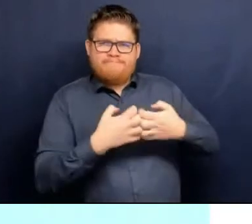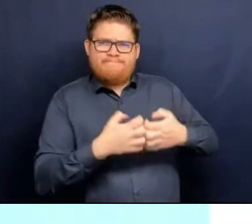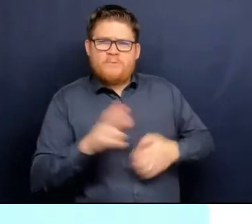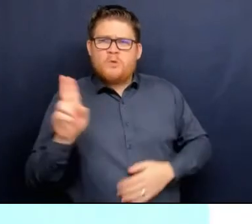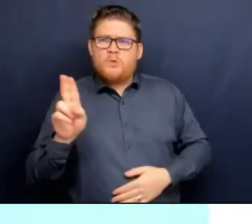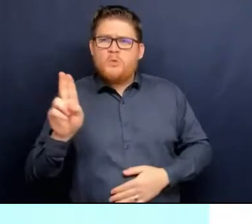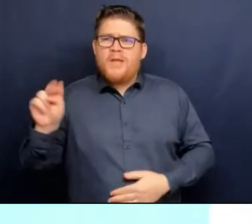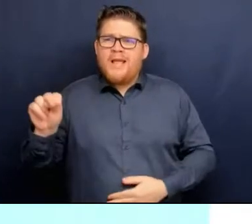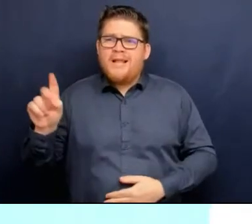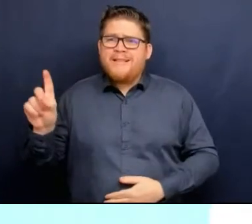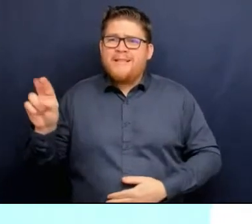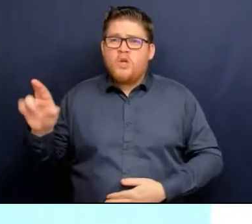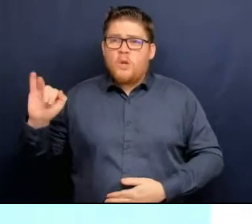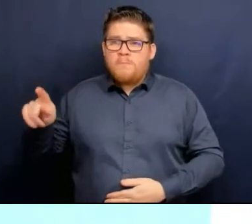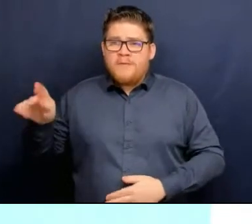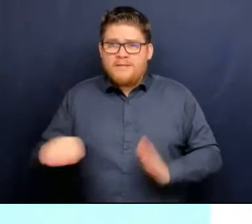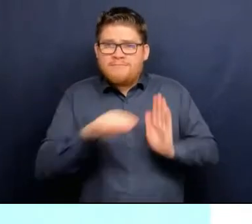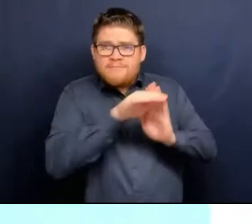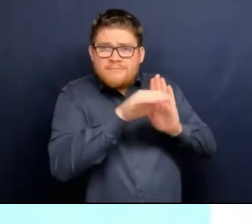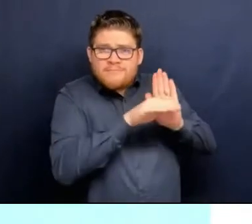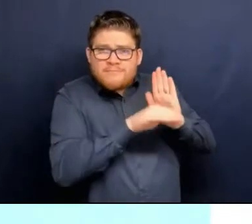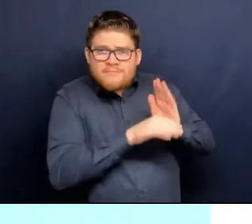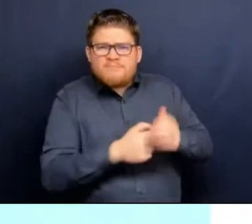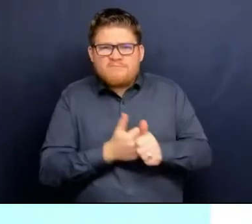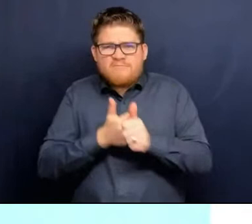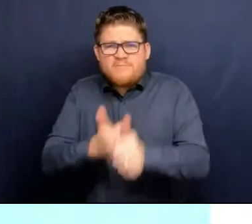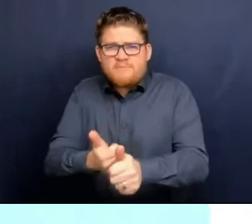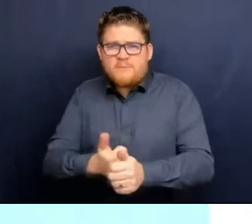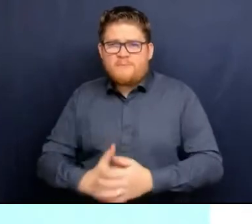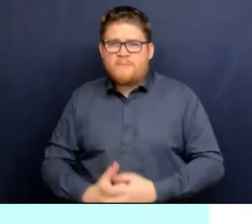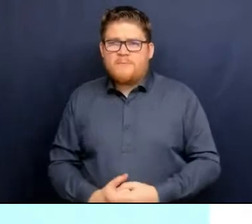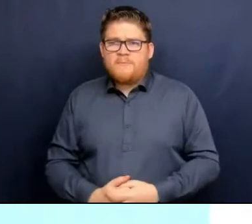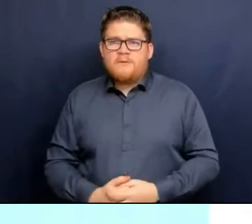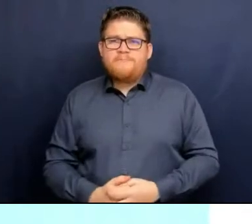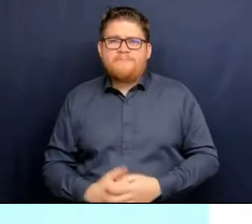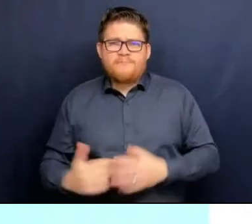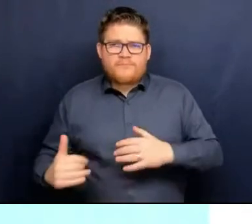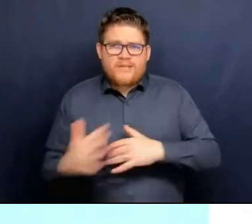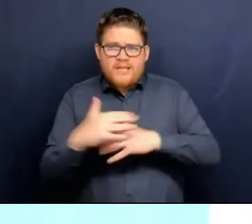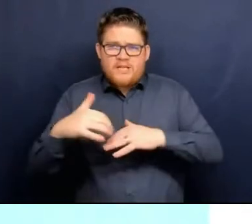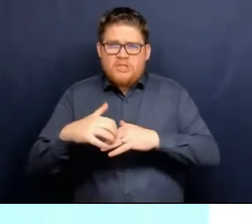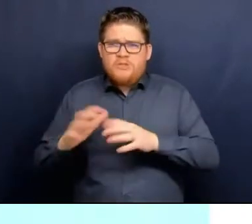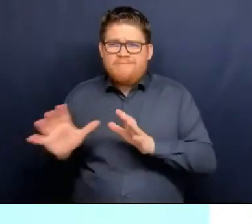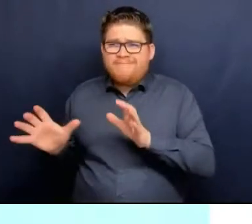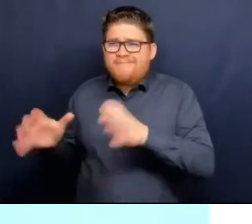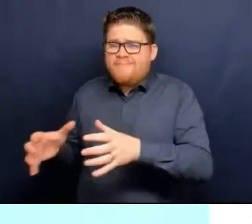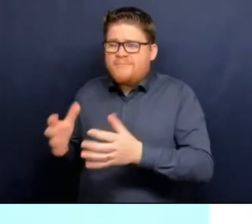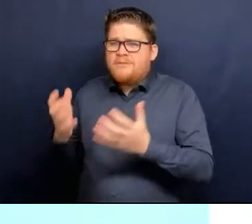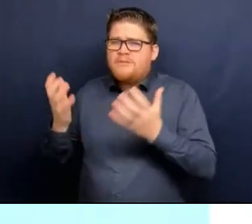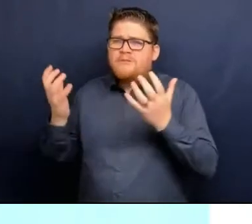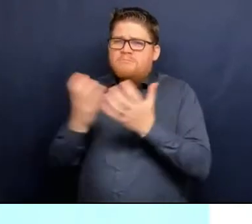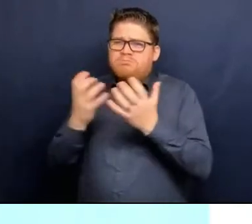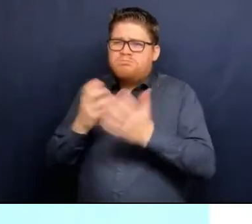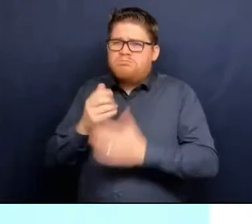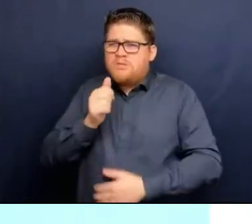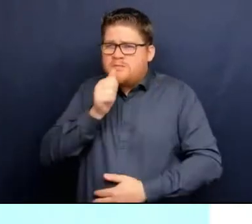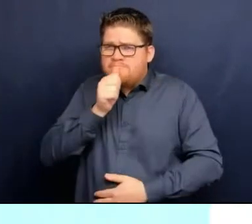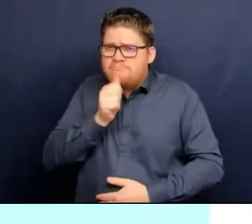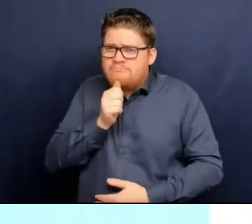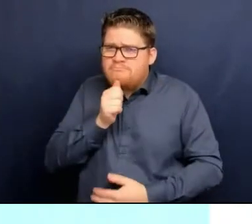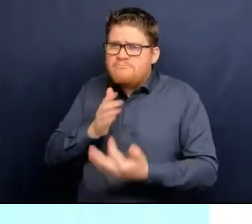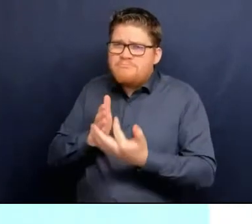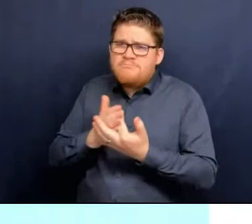many Indigenous peoples are to continue waiting. We cannot offer them excuses, and we cannot ask them for